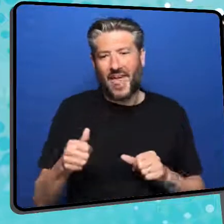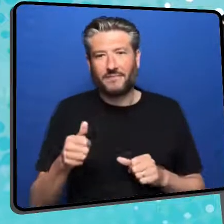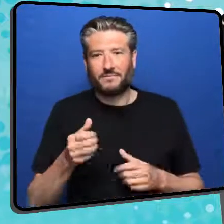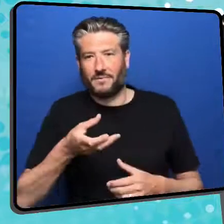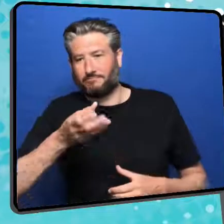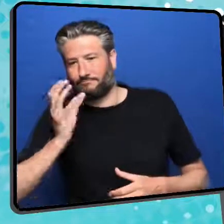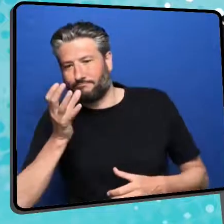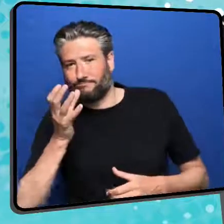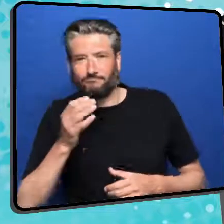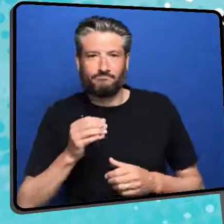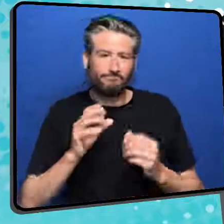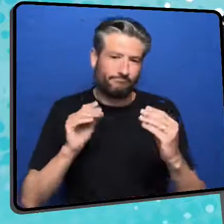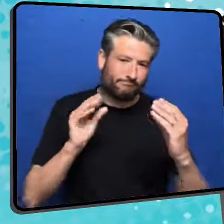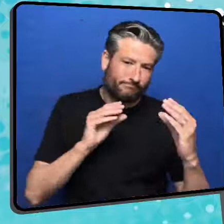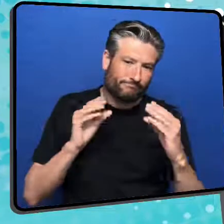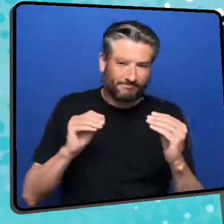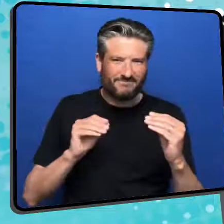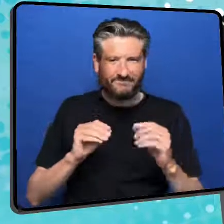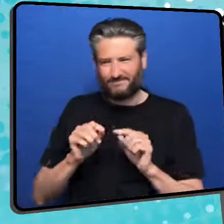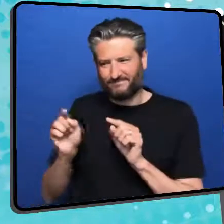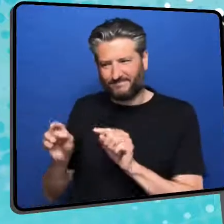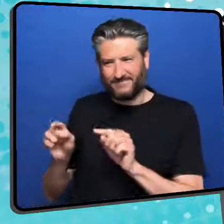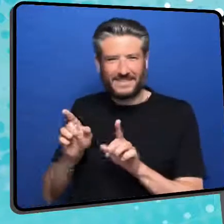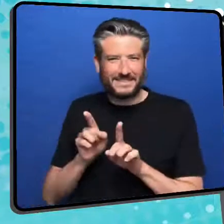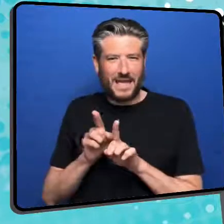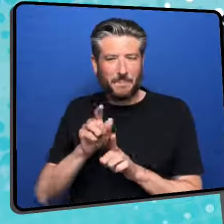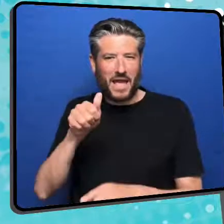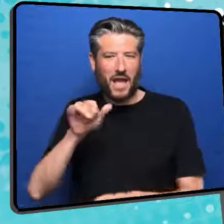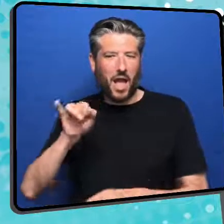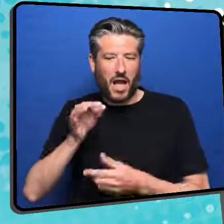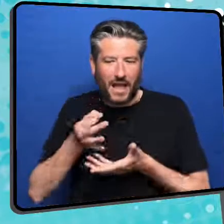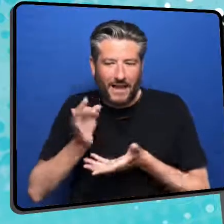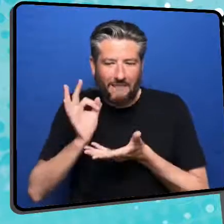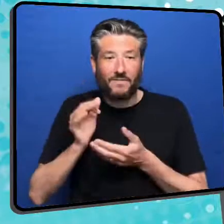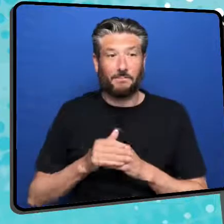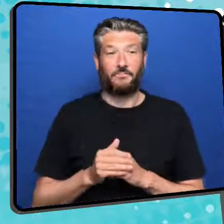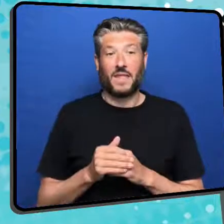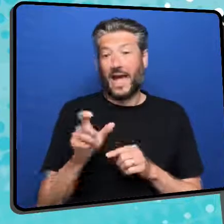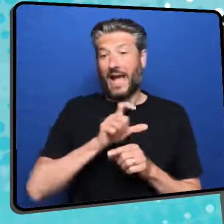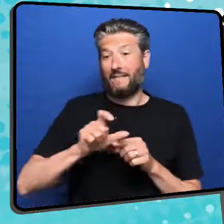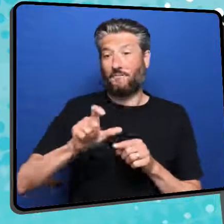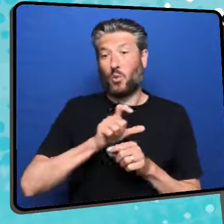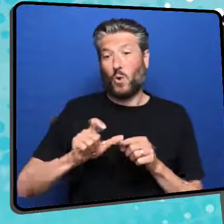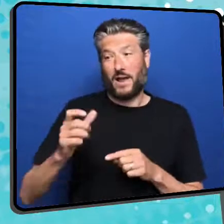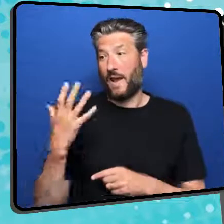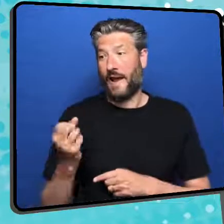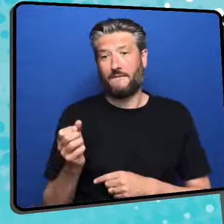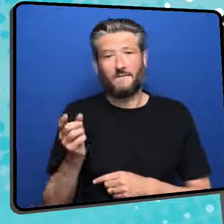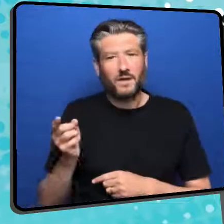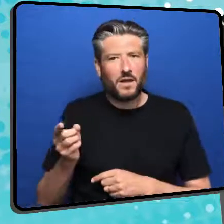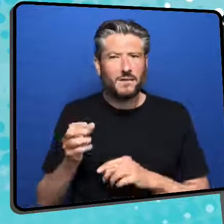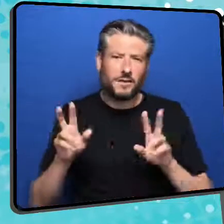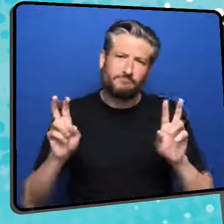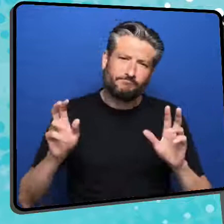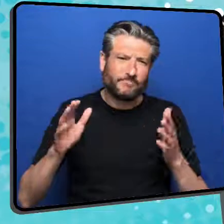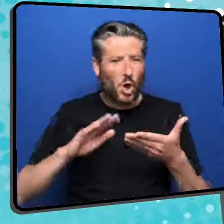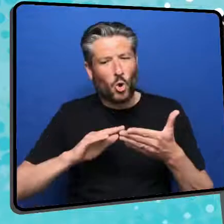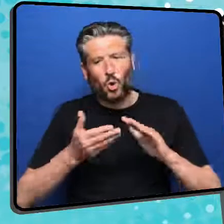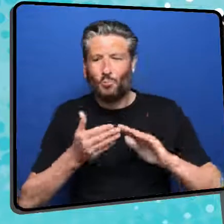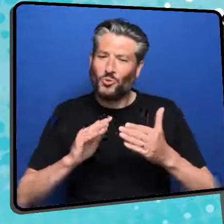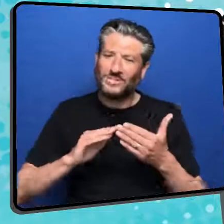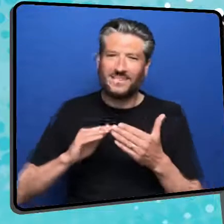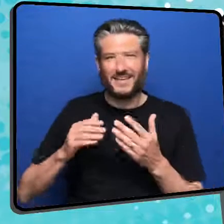join us on a weekly basis. It's a really nice community that we're building there. So do come and join us and ask questions